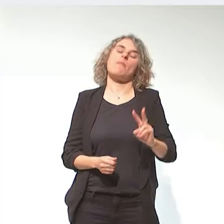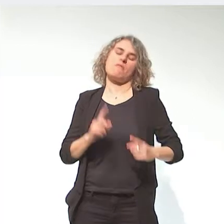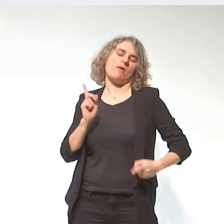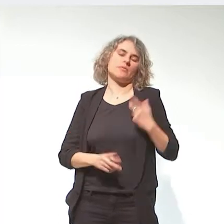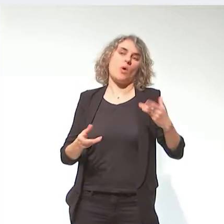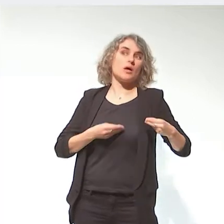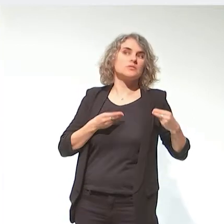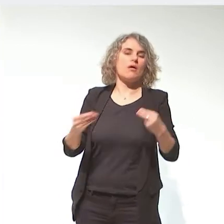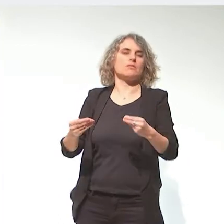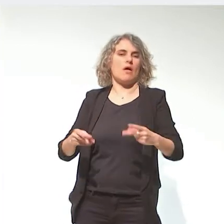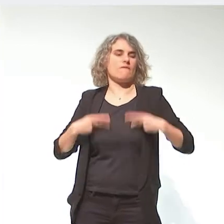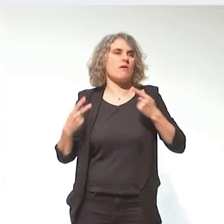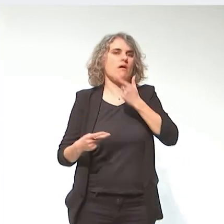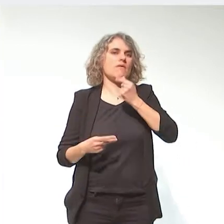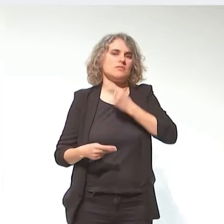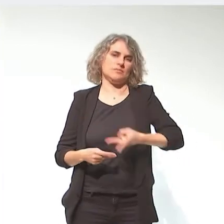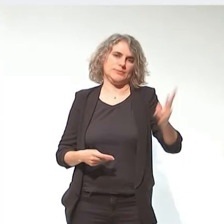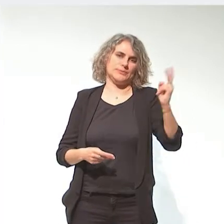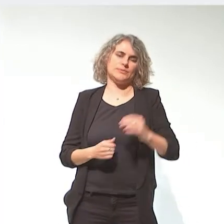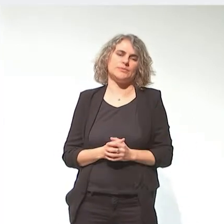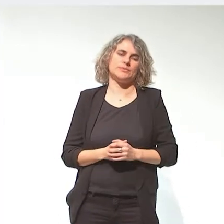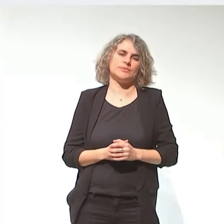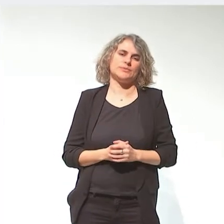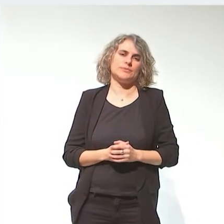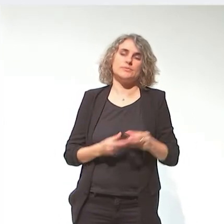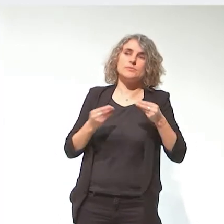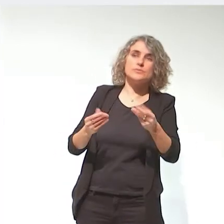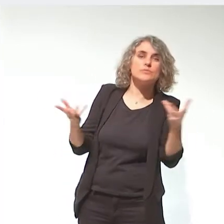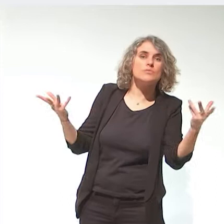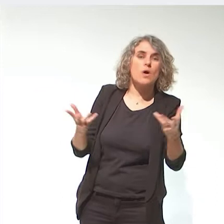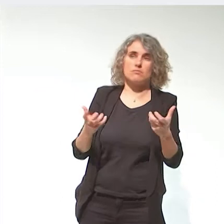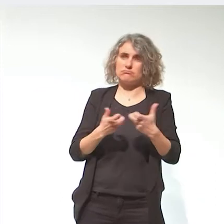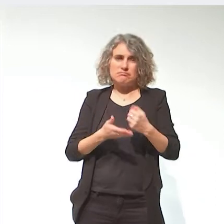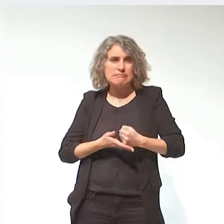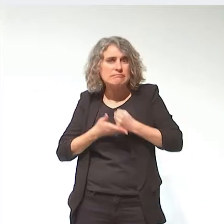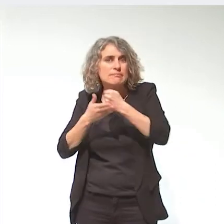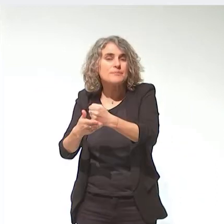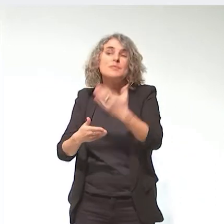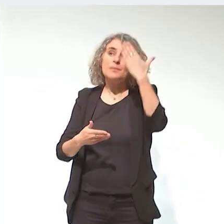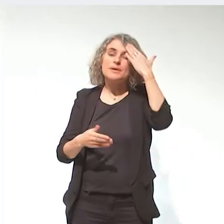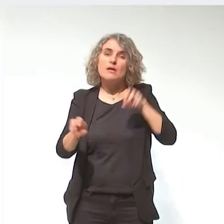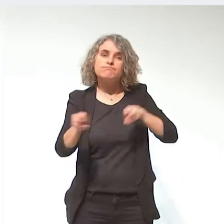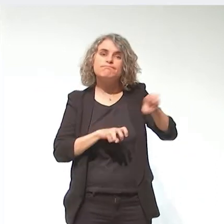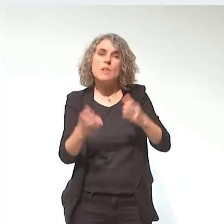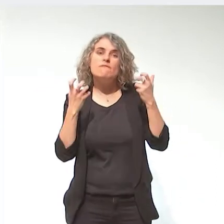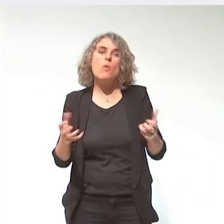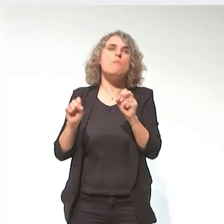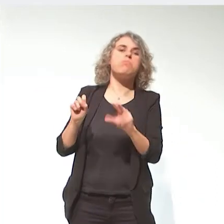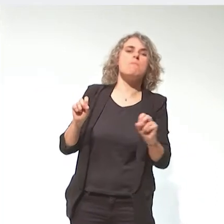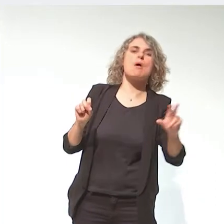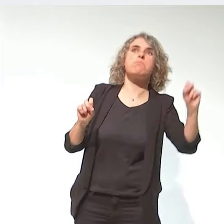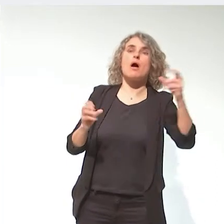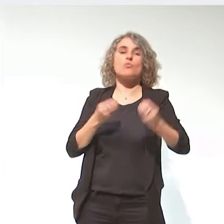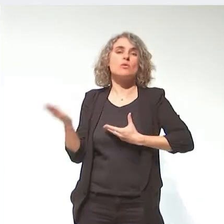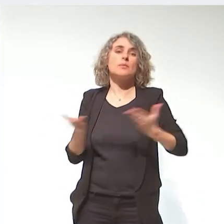disabilities to get the right support when they travel or move to another EU country. Next year, we